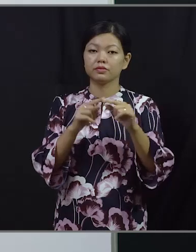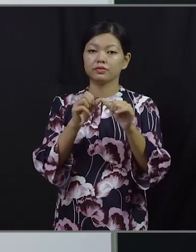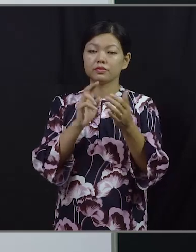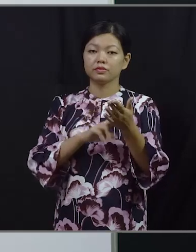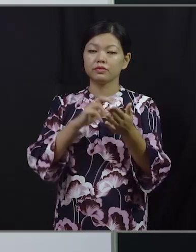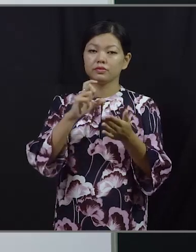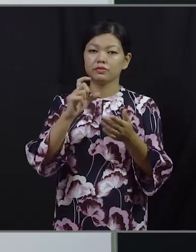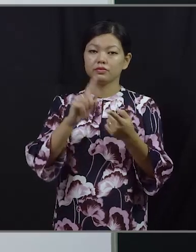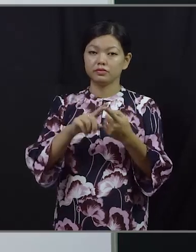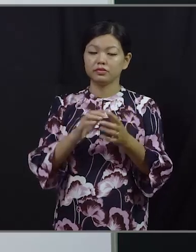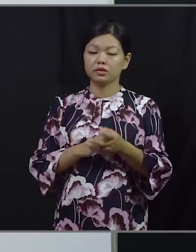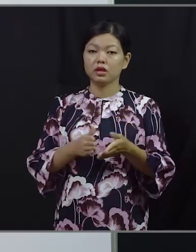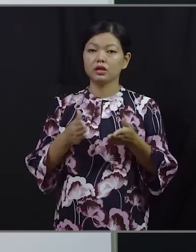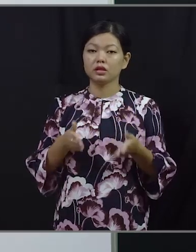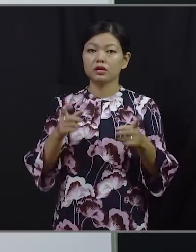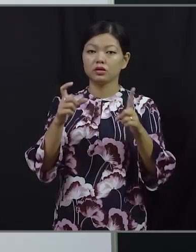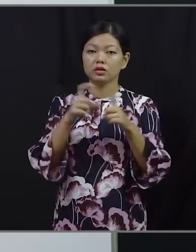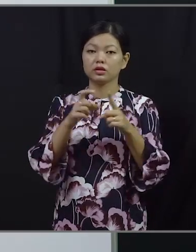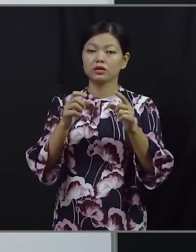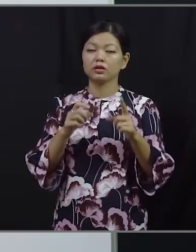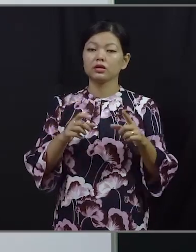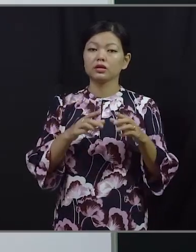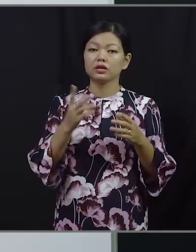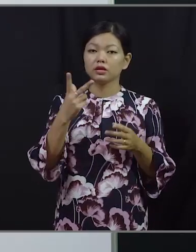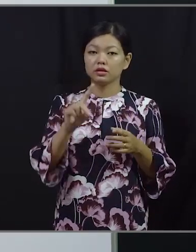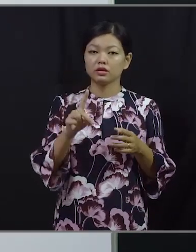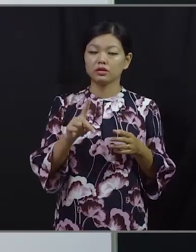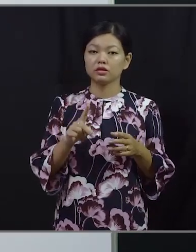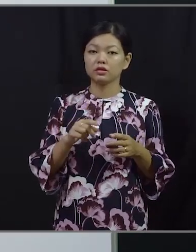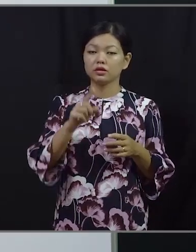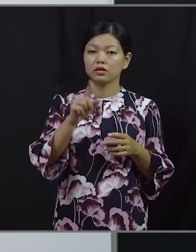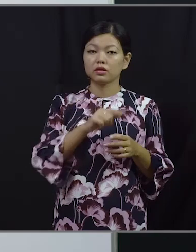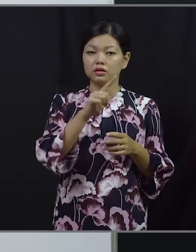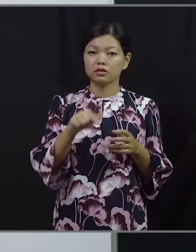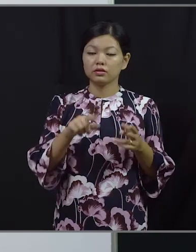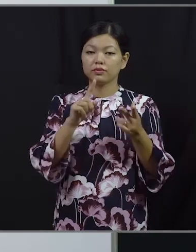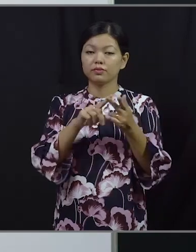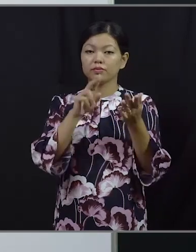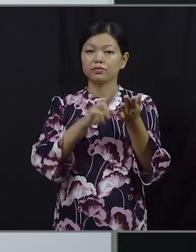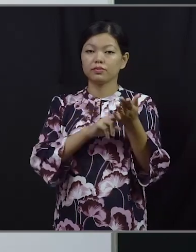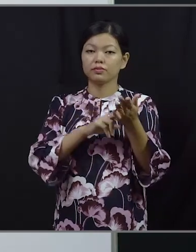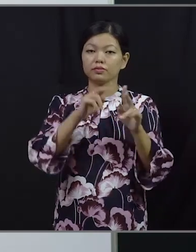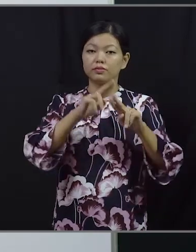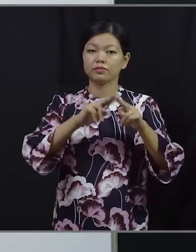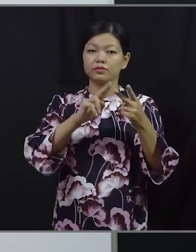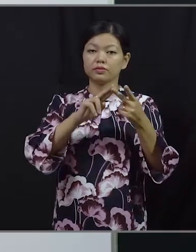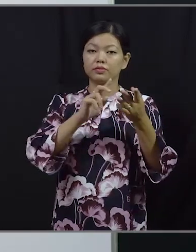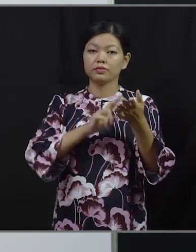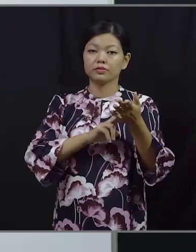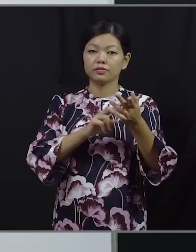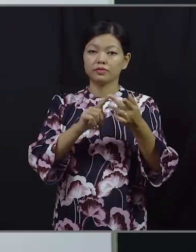image formed at infinity. So let's discuss this one first, that image is forming at least distance of distinct vision. Okay, so